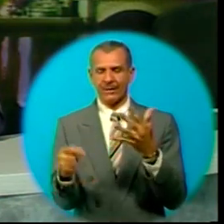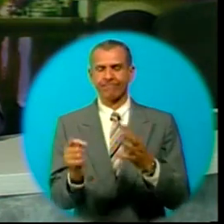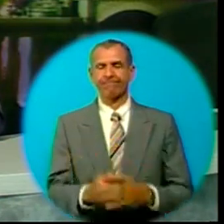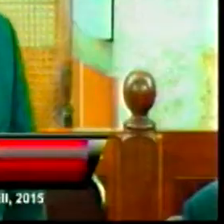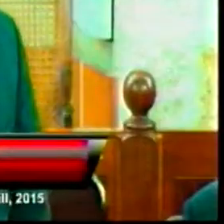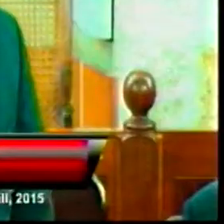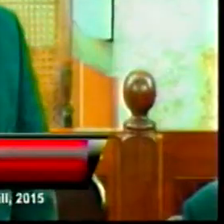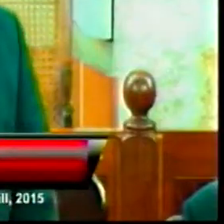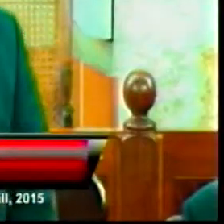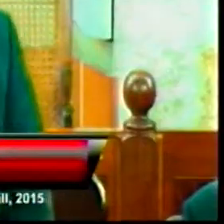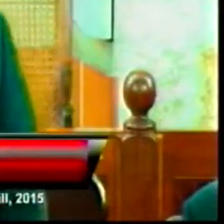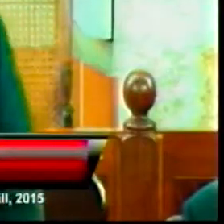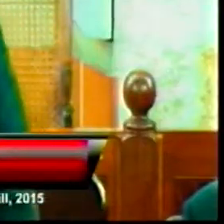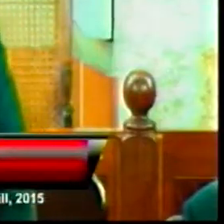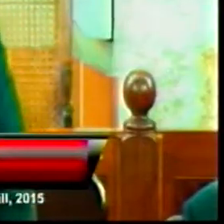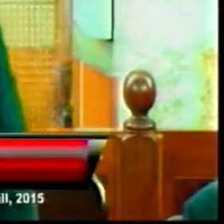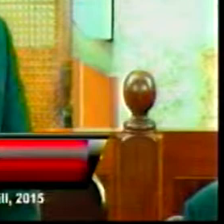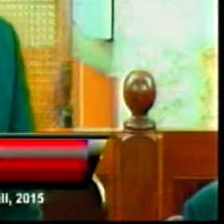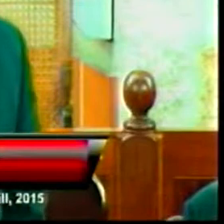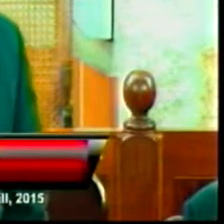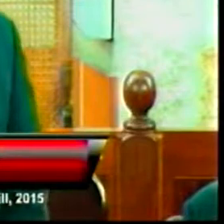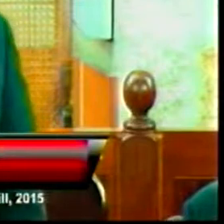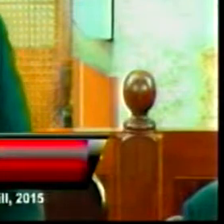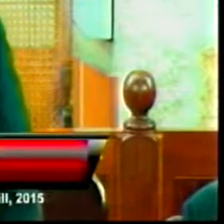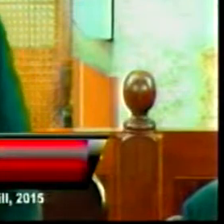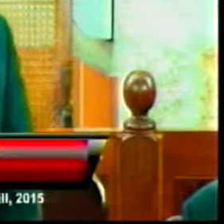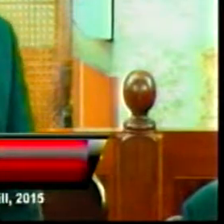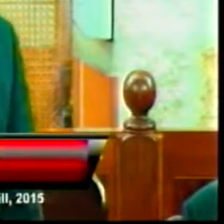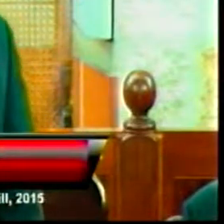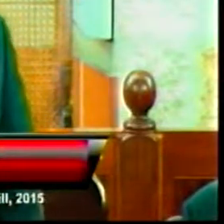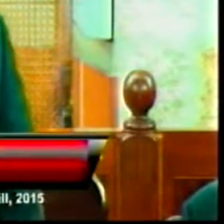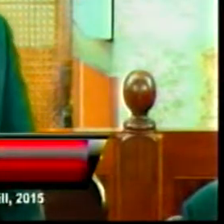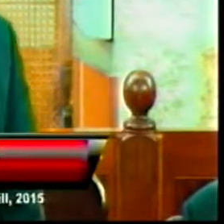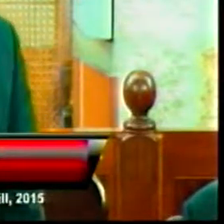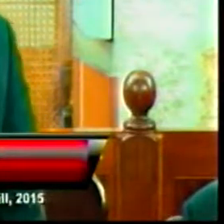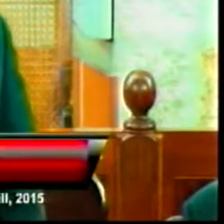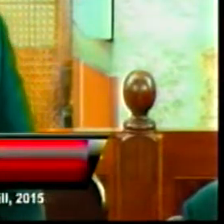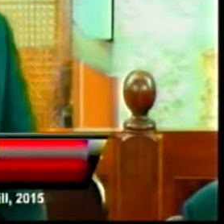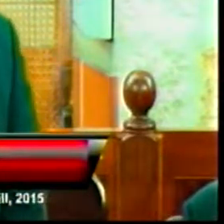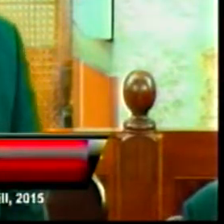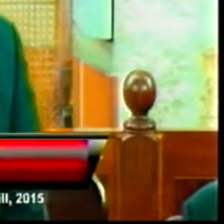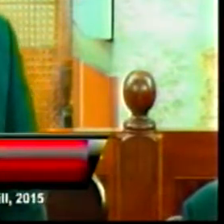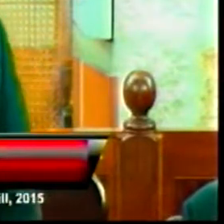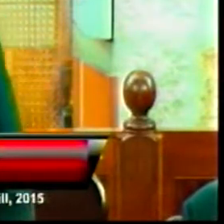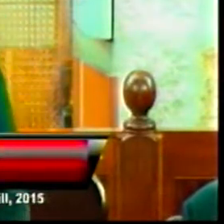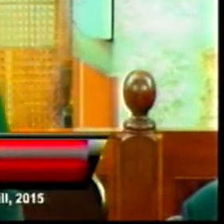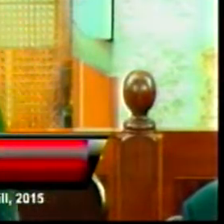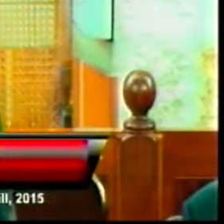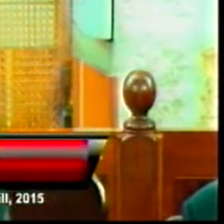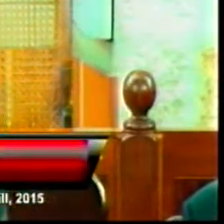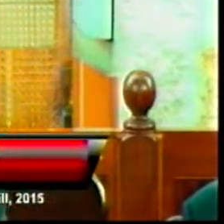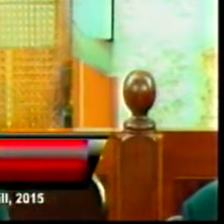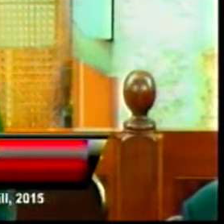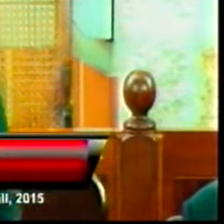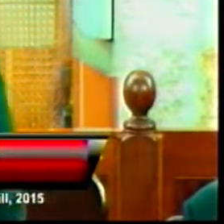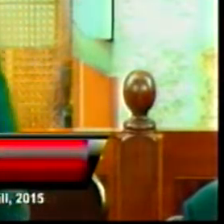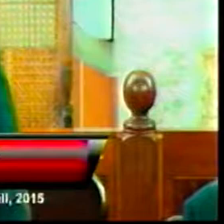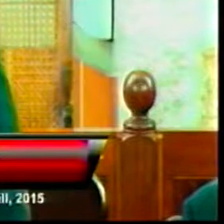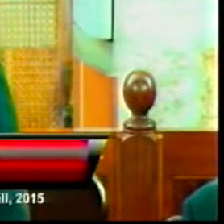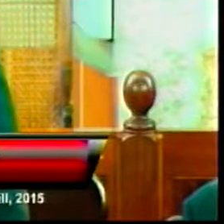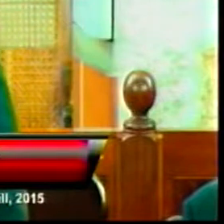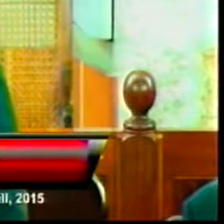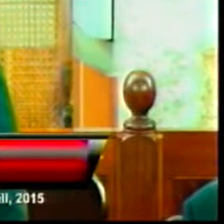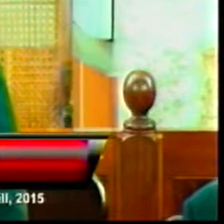It also covers, as I said, the EFPA, the guarantees cover the EFPAs, individual, corporate, traditional policyholders. This is the stage